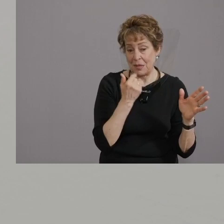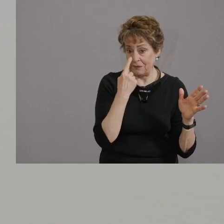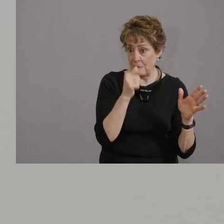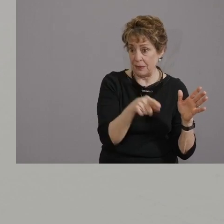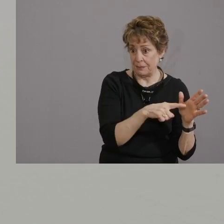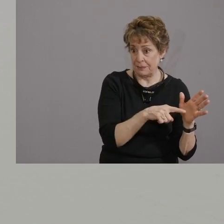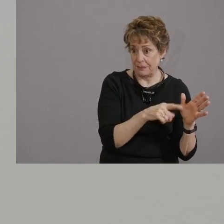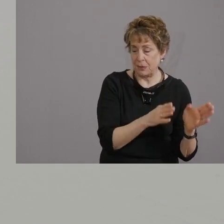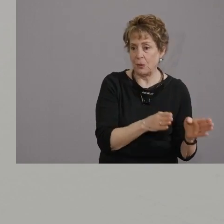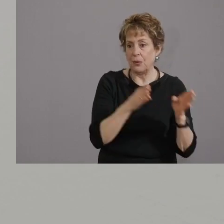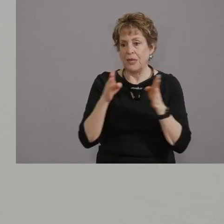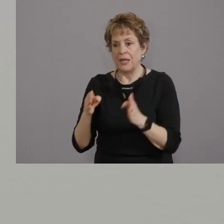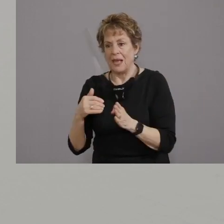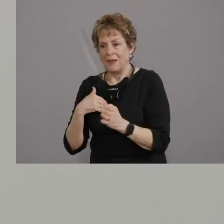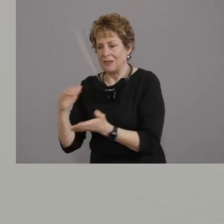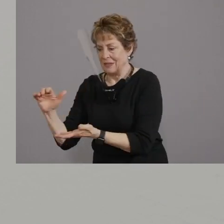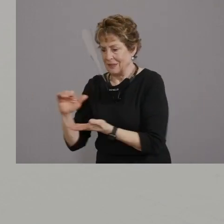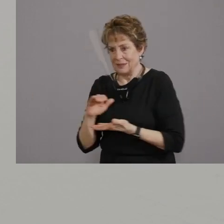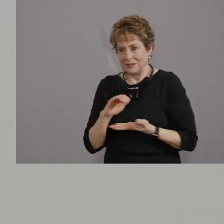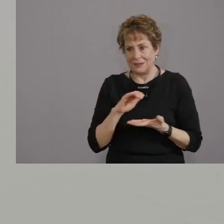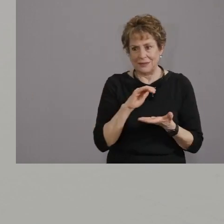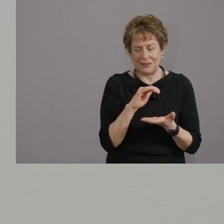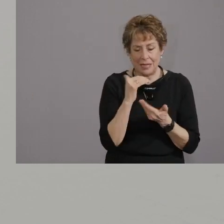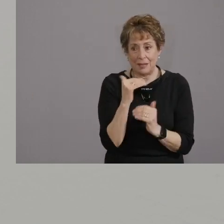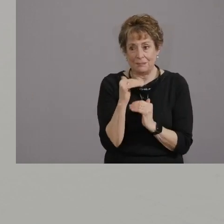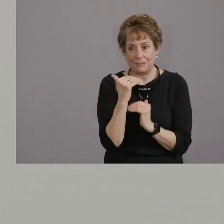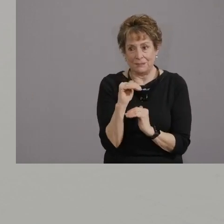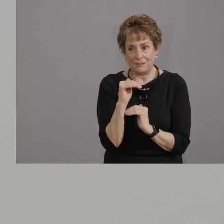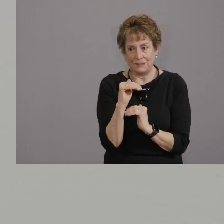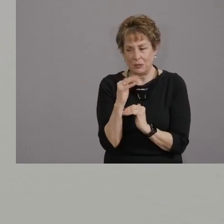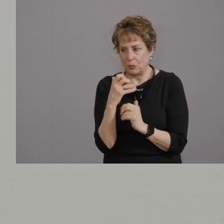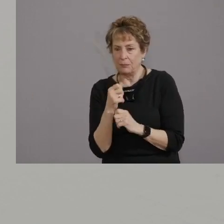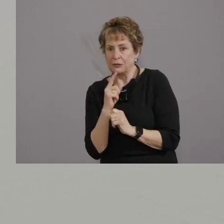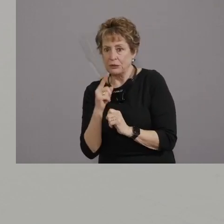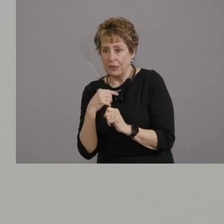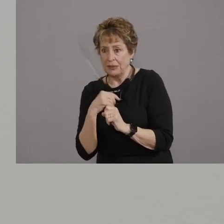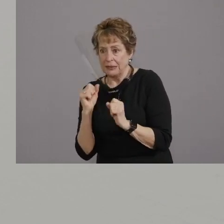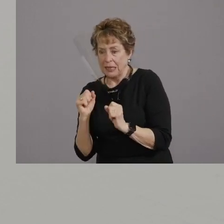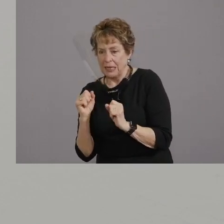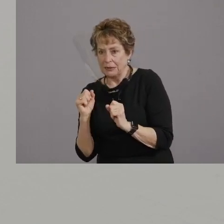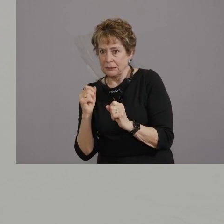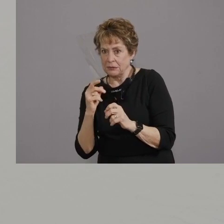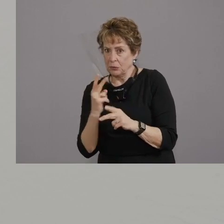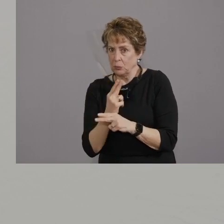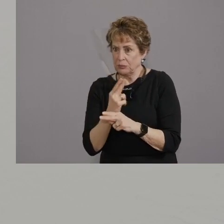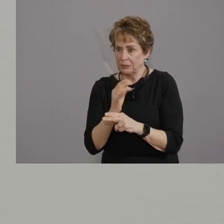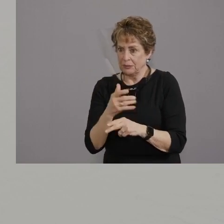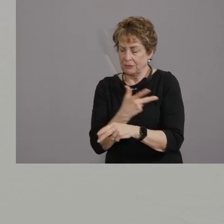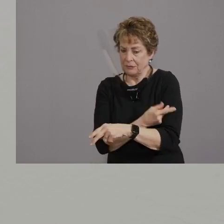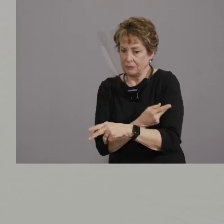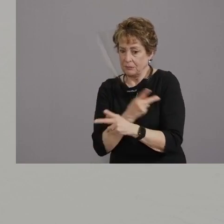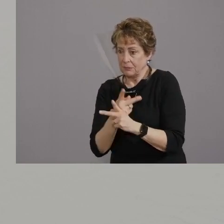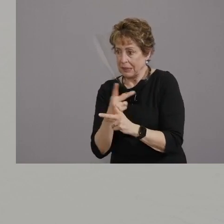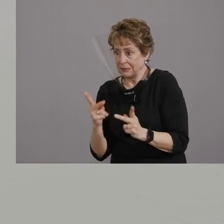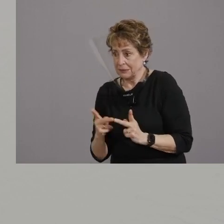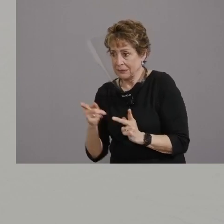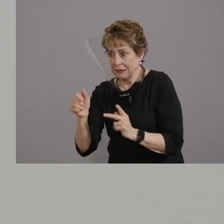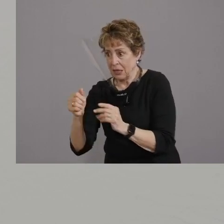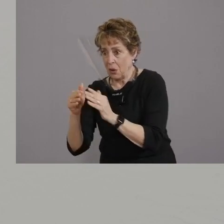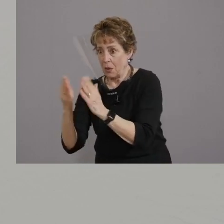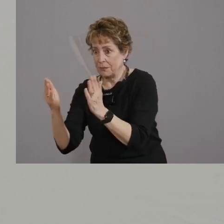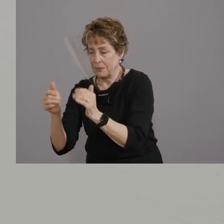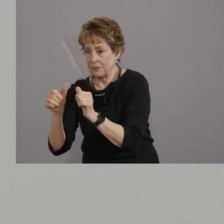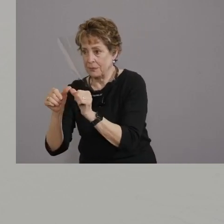limited vaccine available, we wanted to make the most effective use of our sites. And so we decided that initially Phoenix